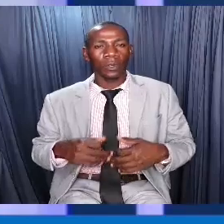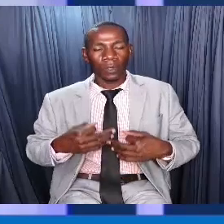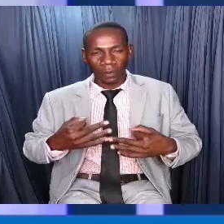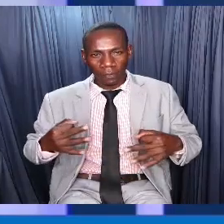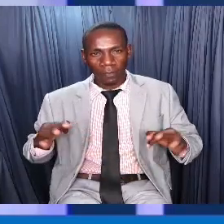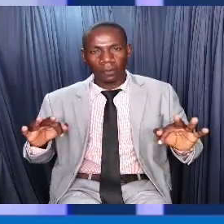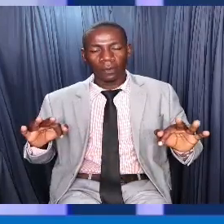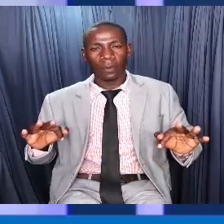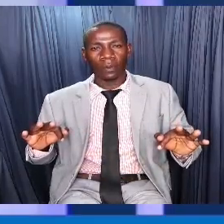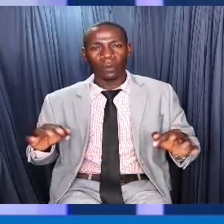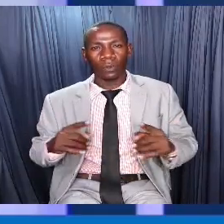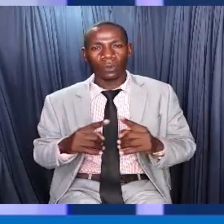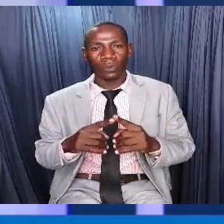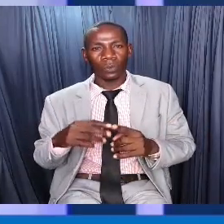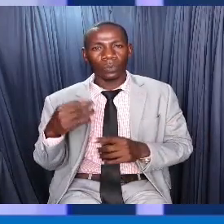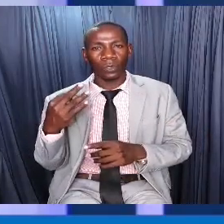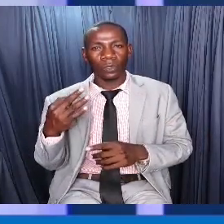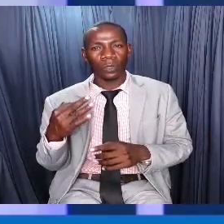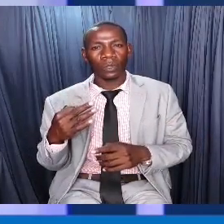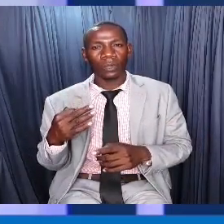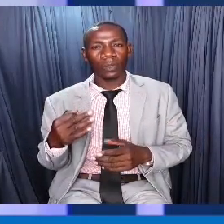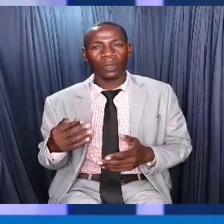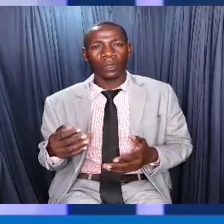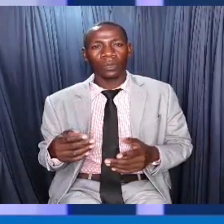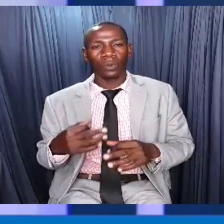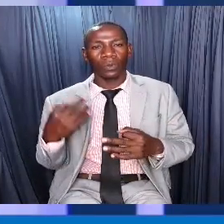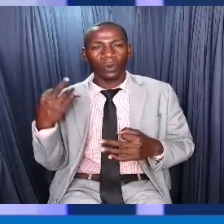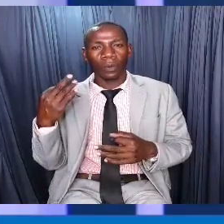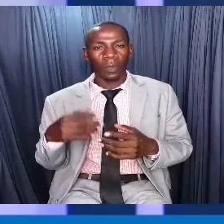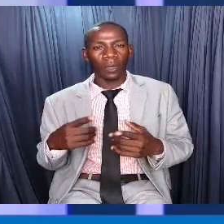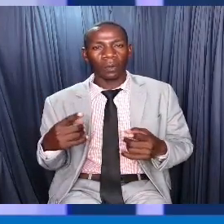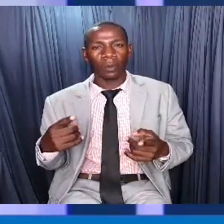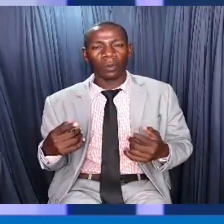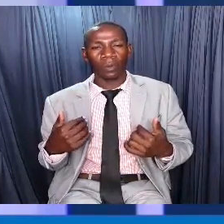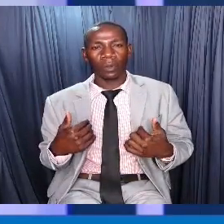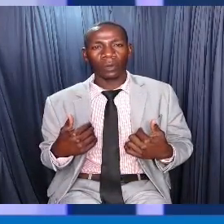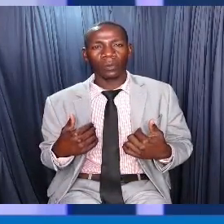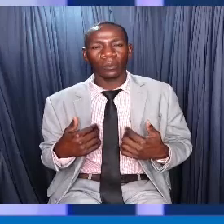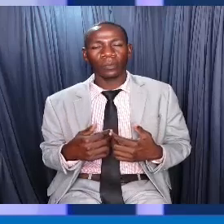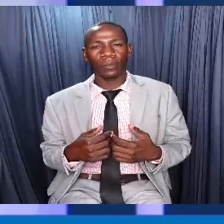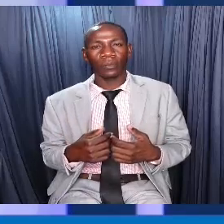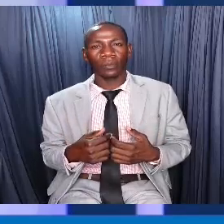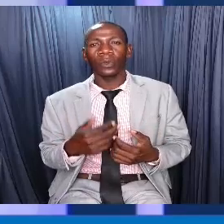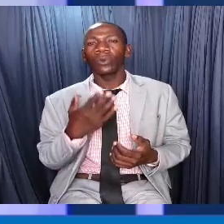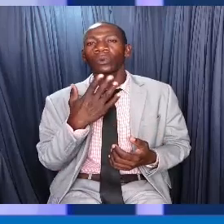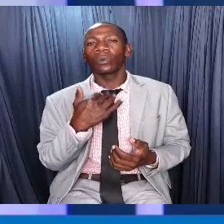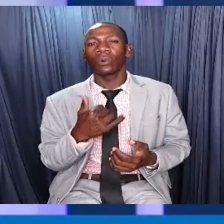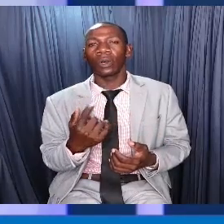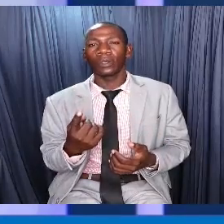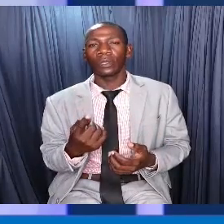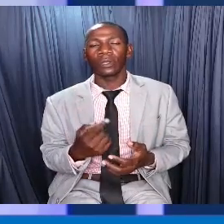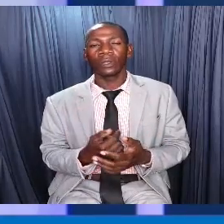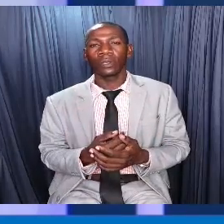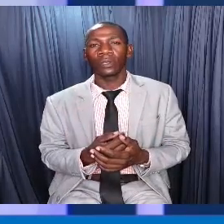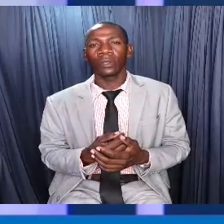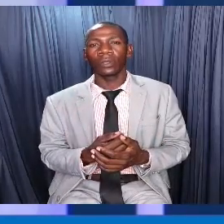Till the end he was given the freedom. Kukaribisha mtu yeyote. To welcome anybody whatsoever. Amtakai. Who he